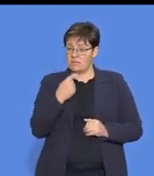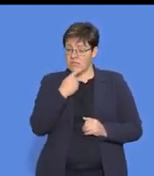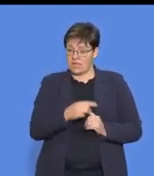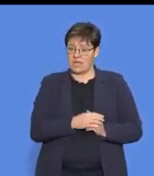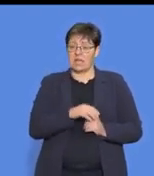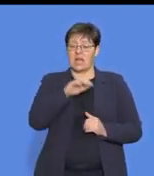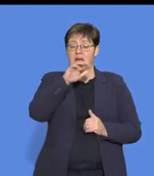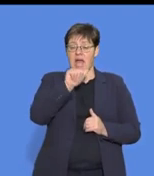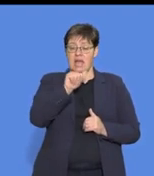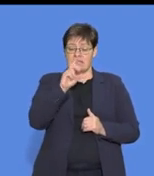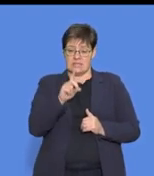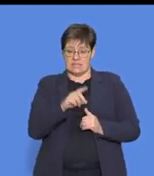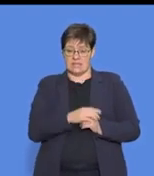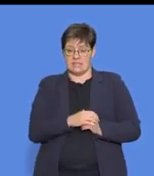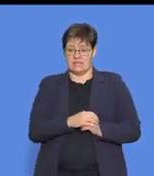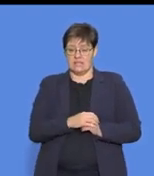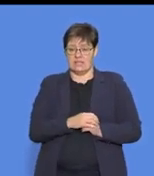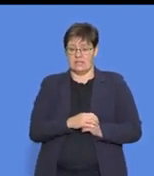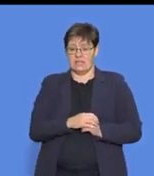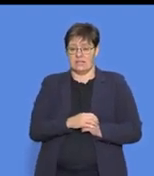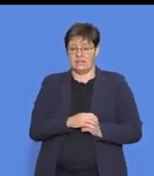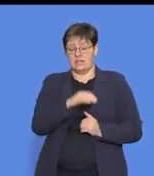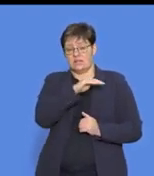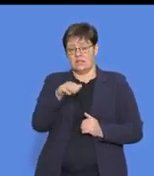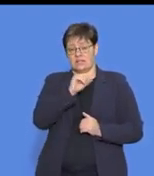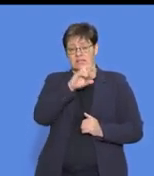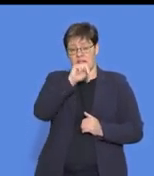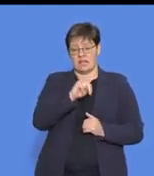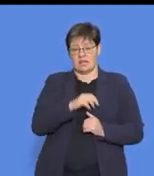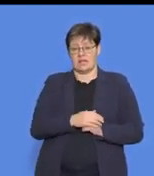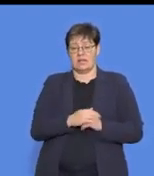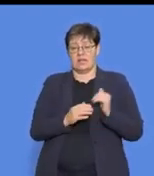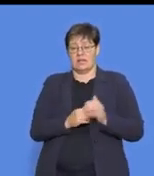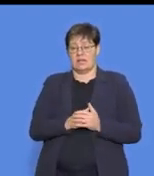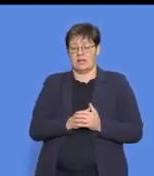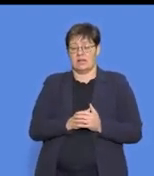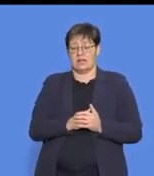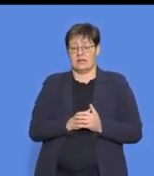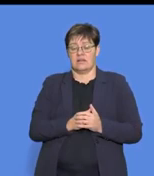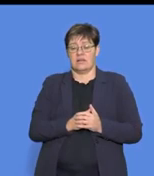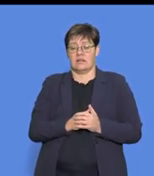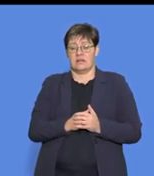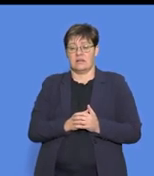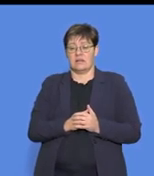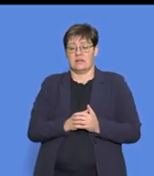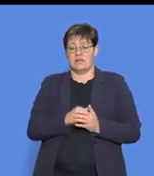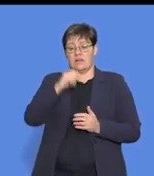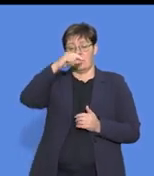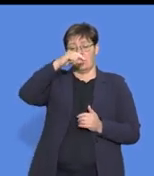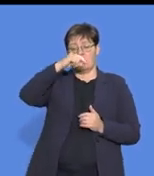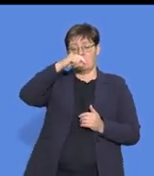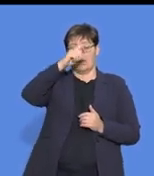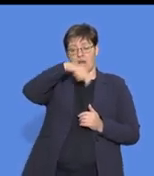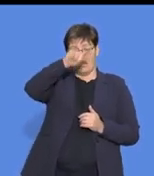say AD over sine of C1 equals H over sine of D1. And D1, we said,